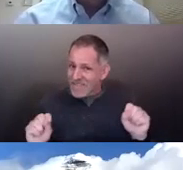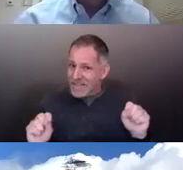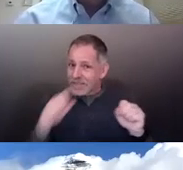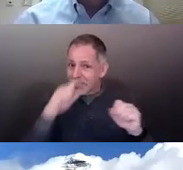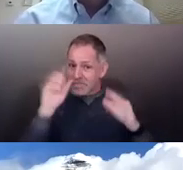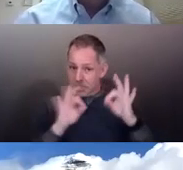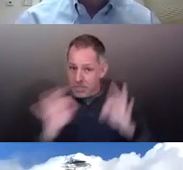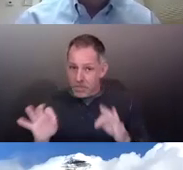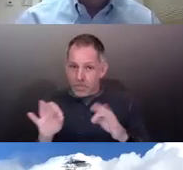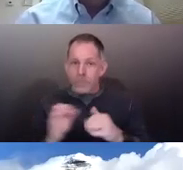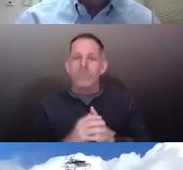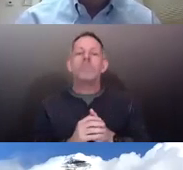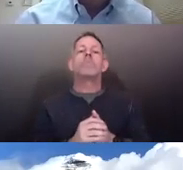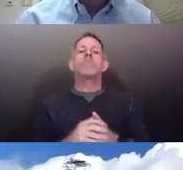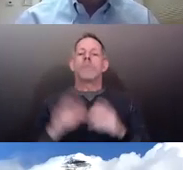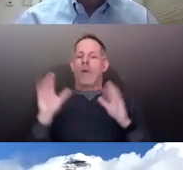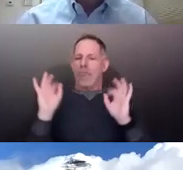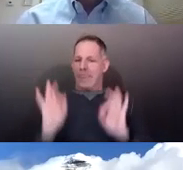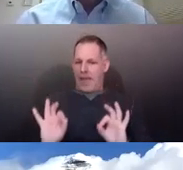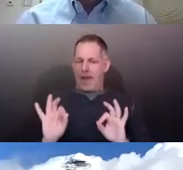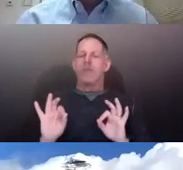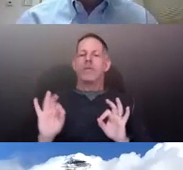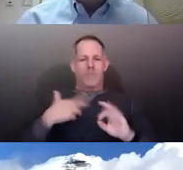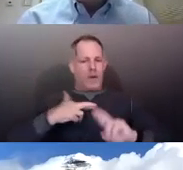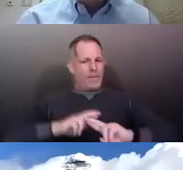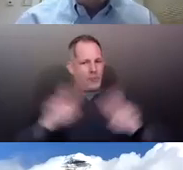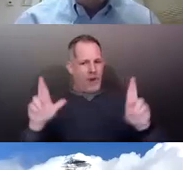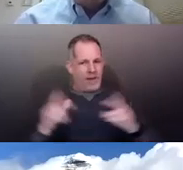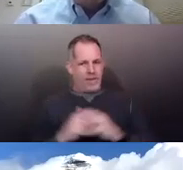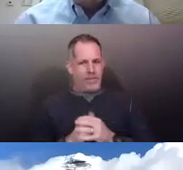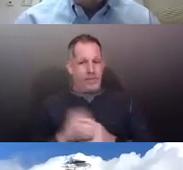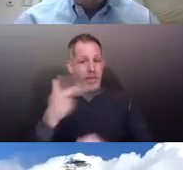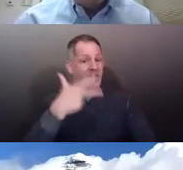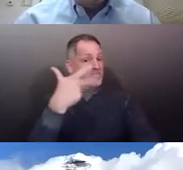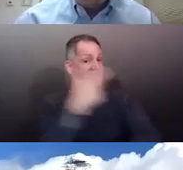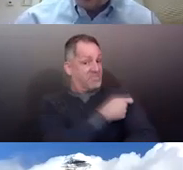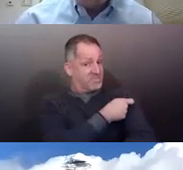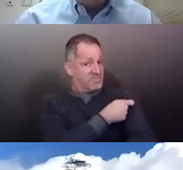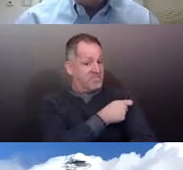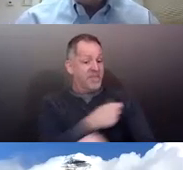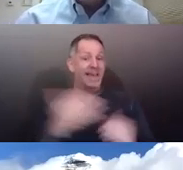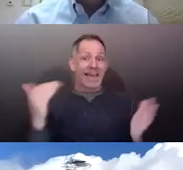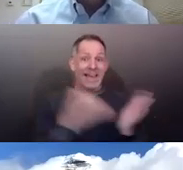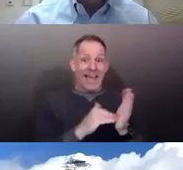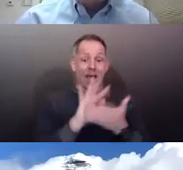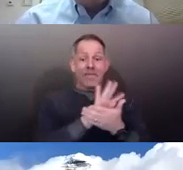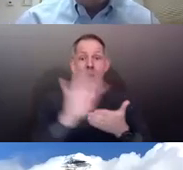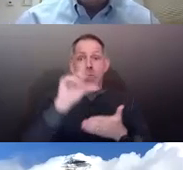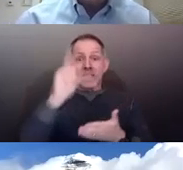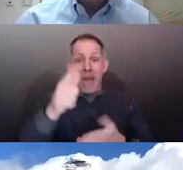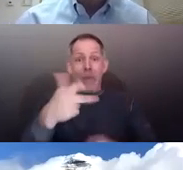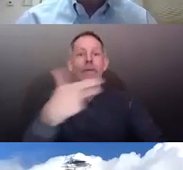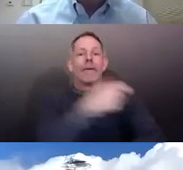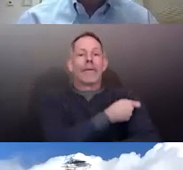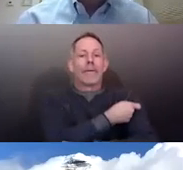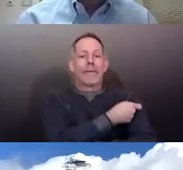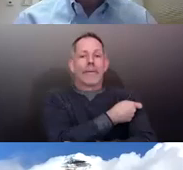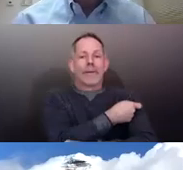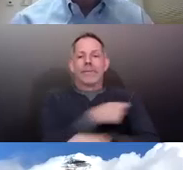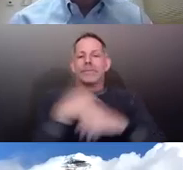single dose, but more likely this. It's a voluntary endeavor, like all vaccinations, not